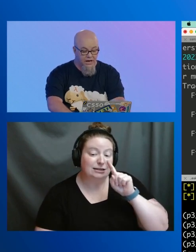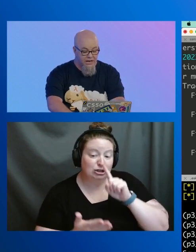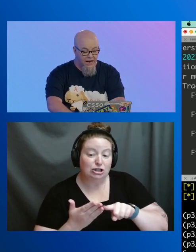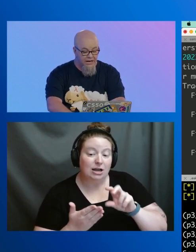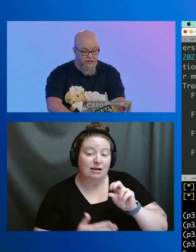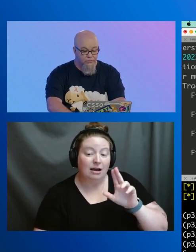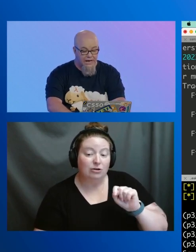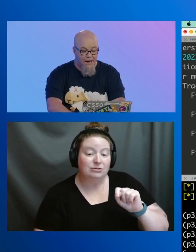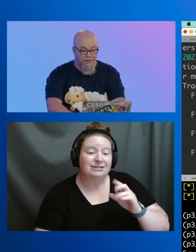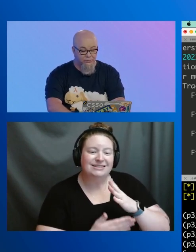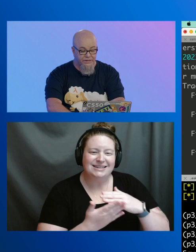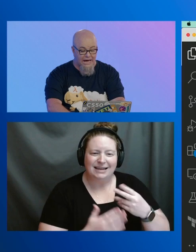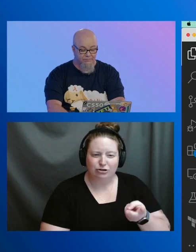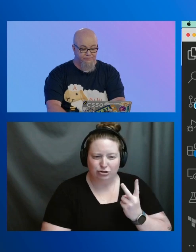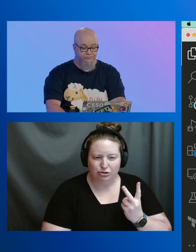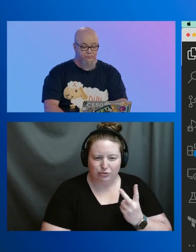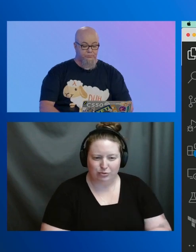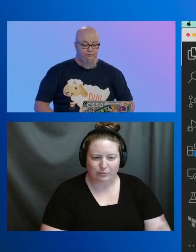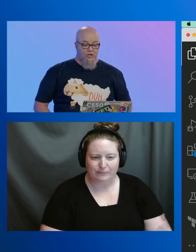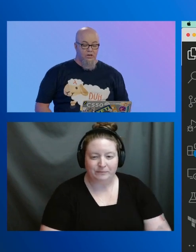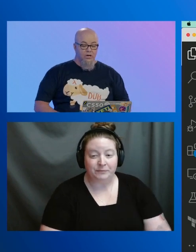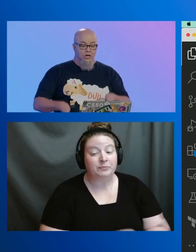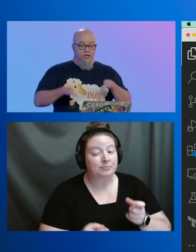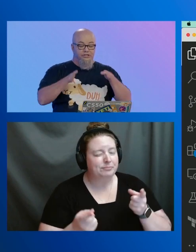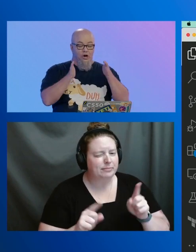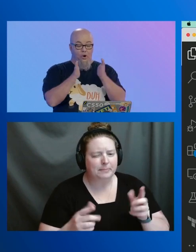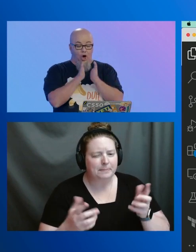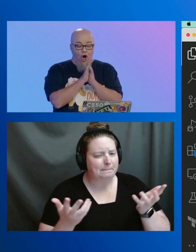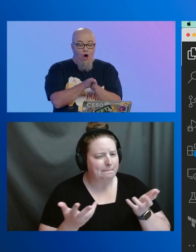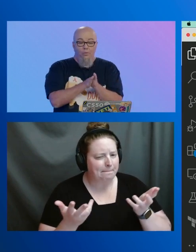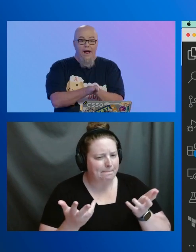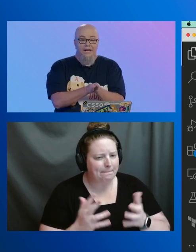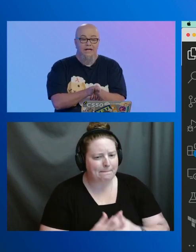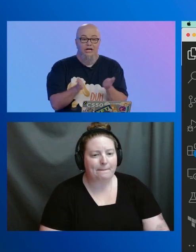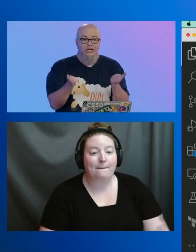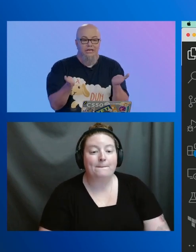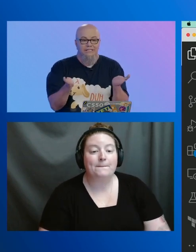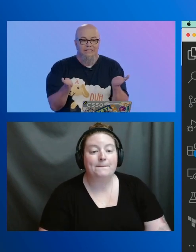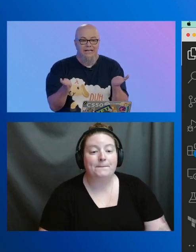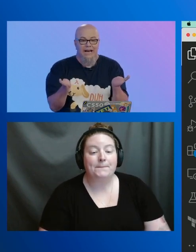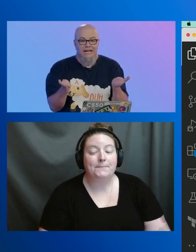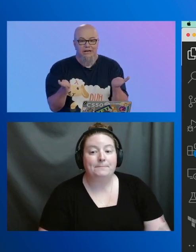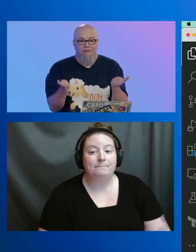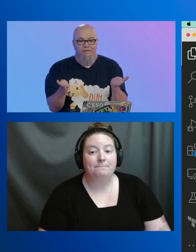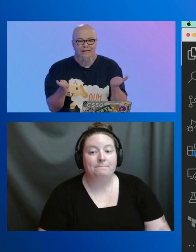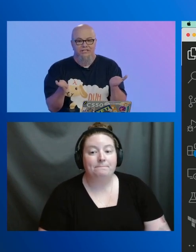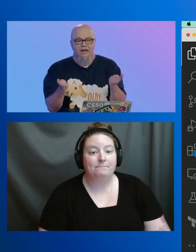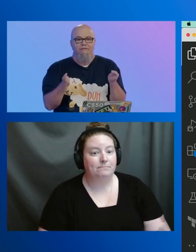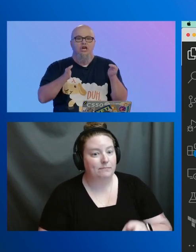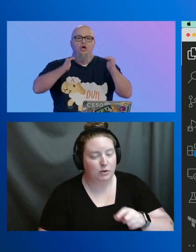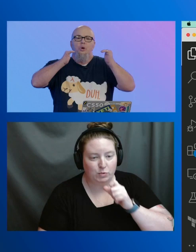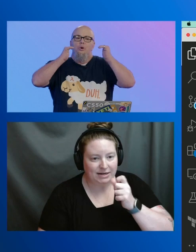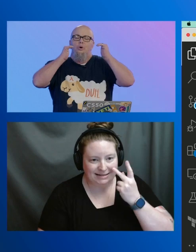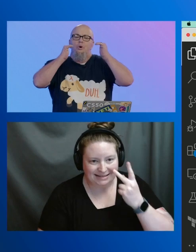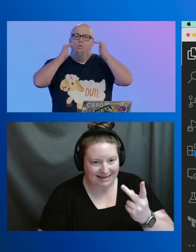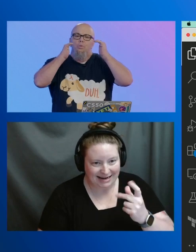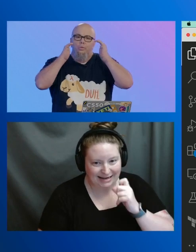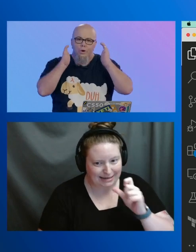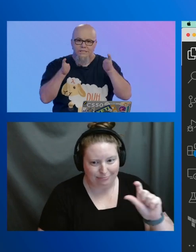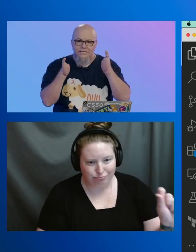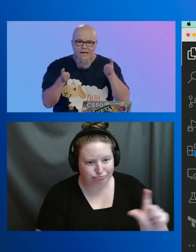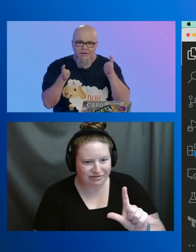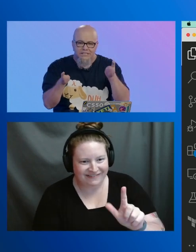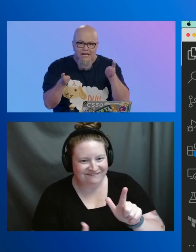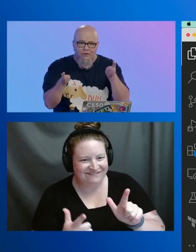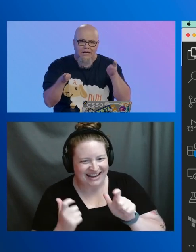Okay, now here's what happens with that. So already, you didn't see it, I didn't get over fast enough.